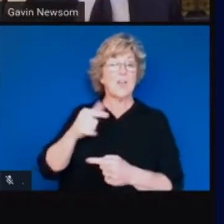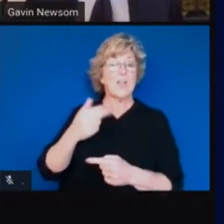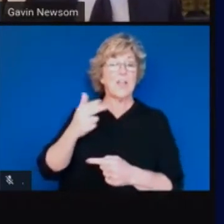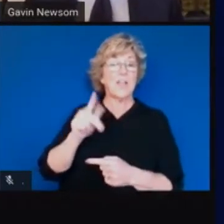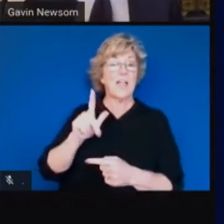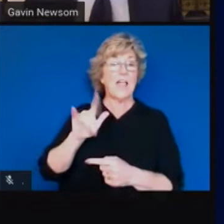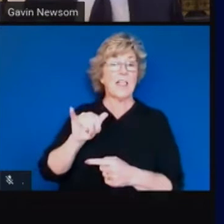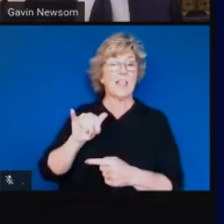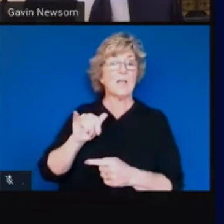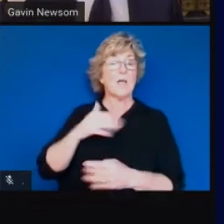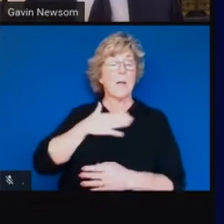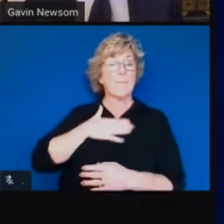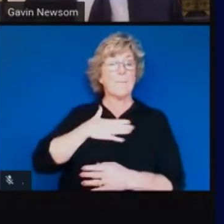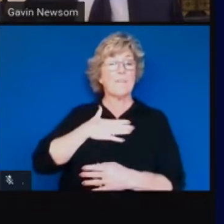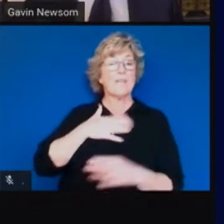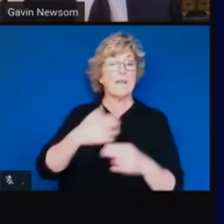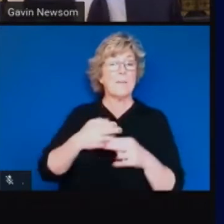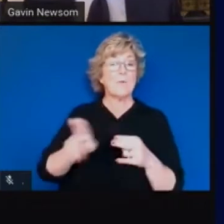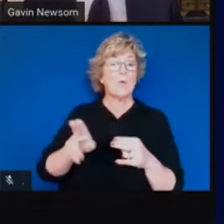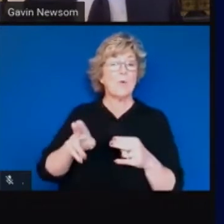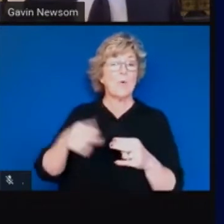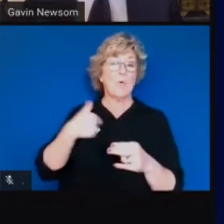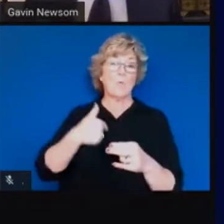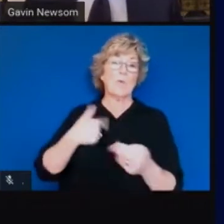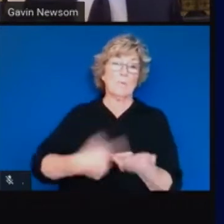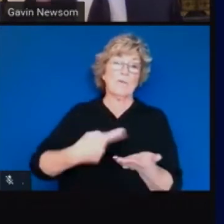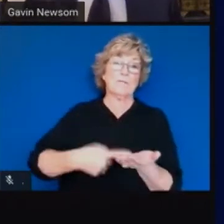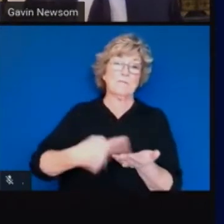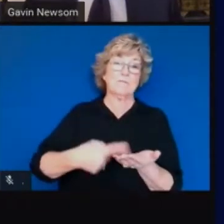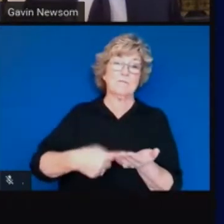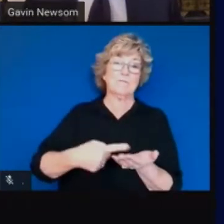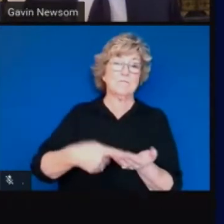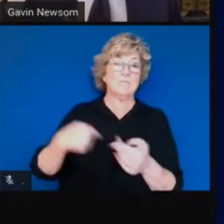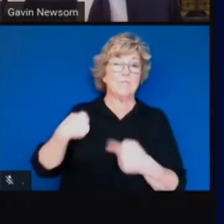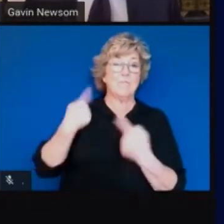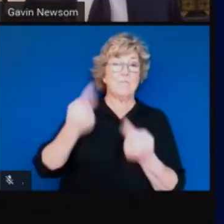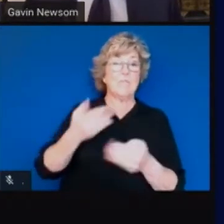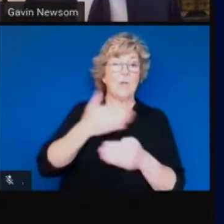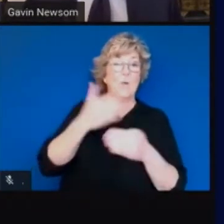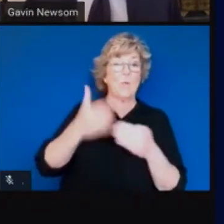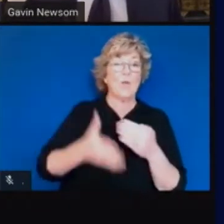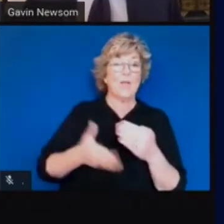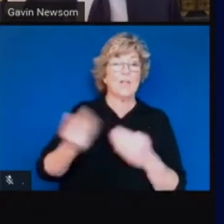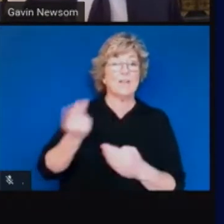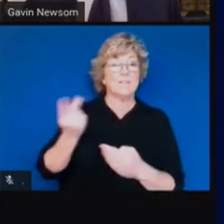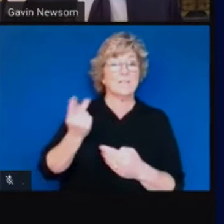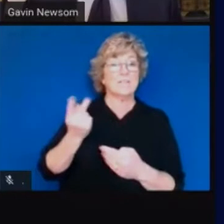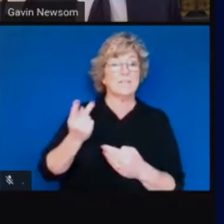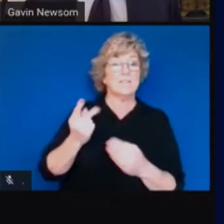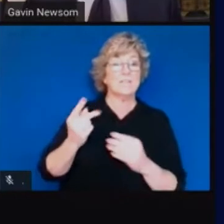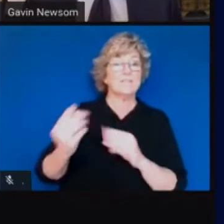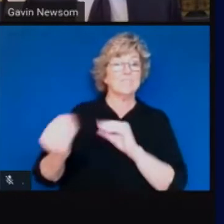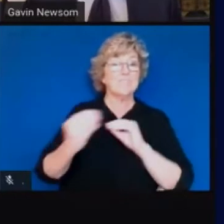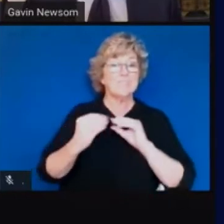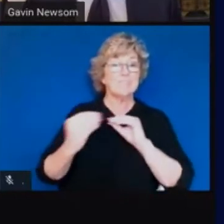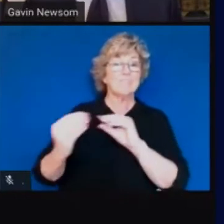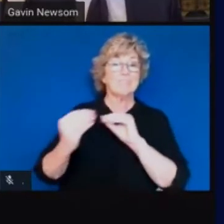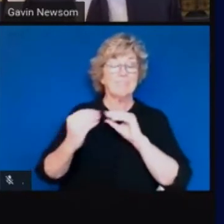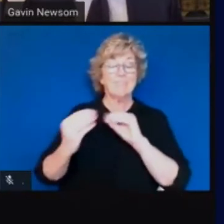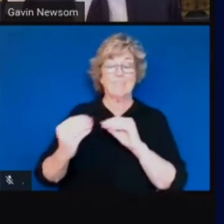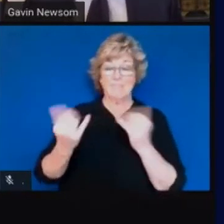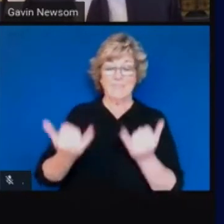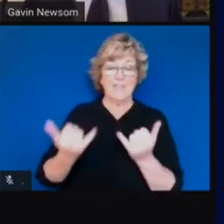you could, just briefly, because we've been talking a lot over the weekend, you and I are talking, the team